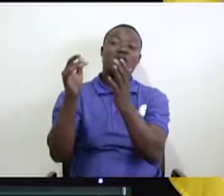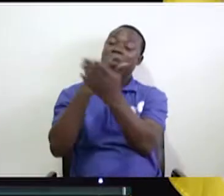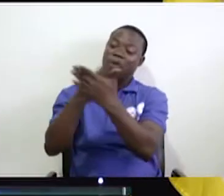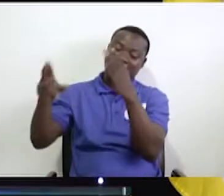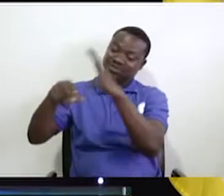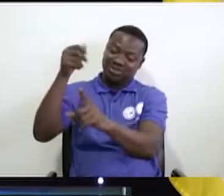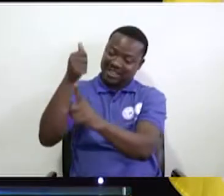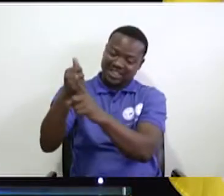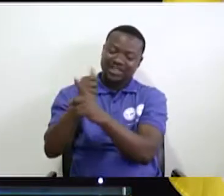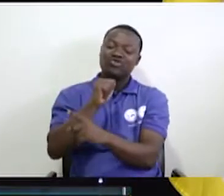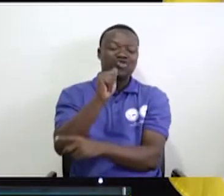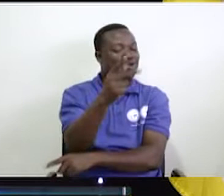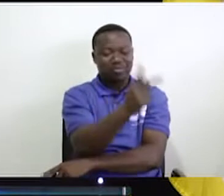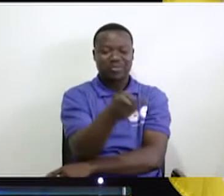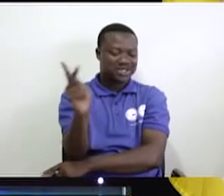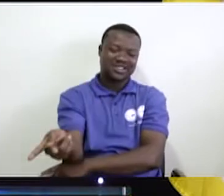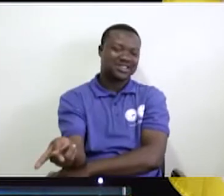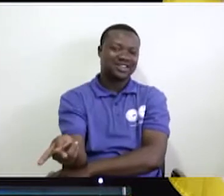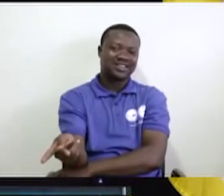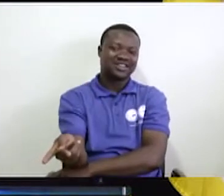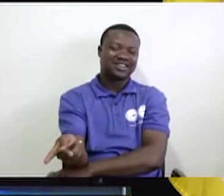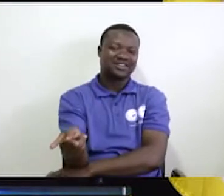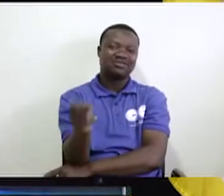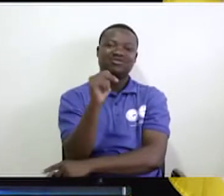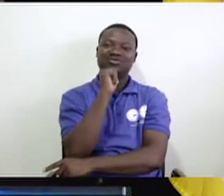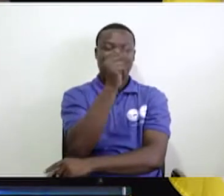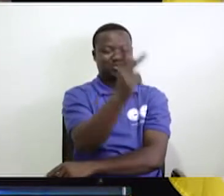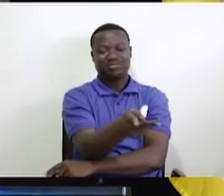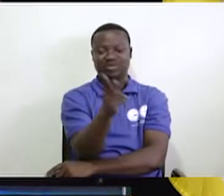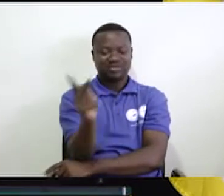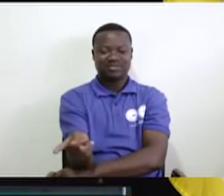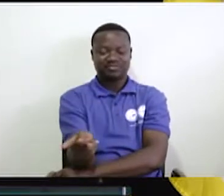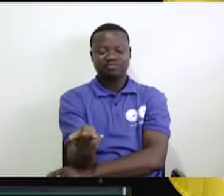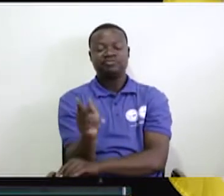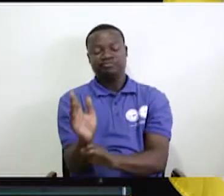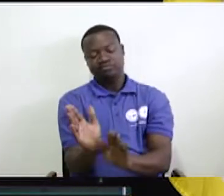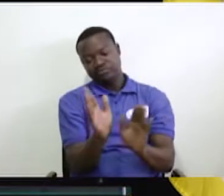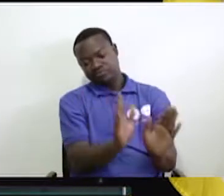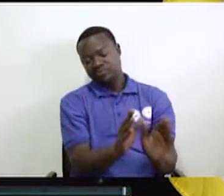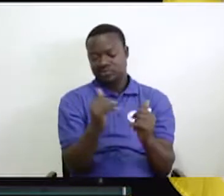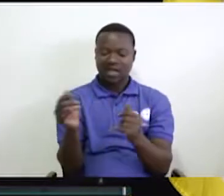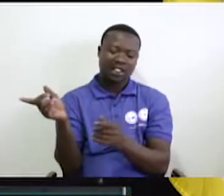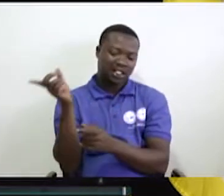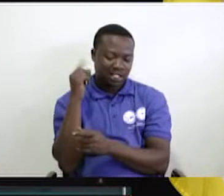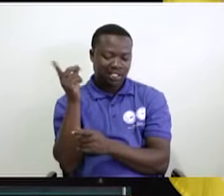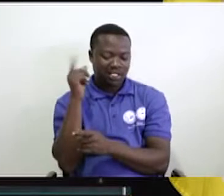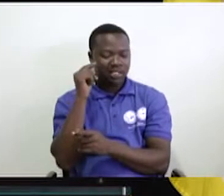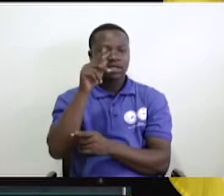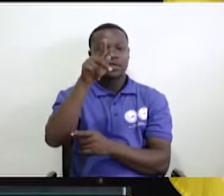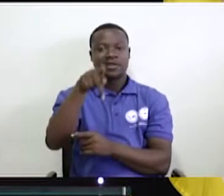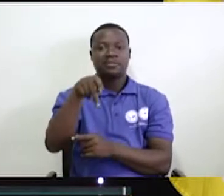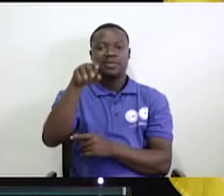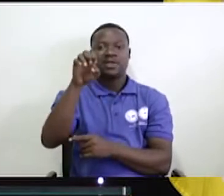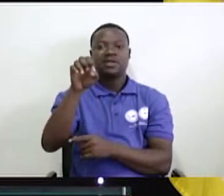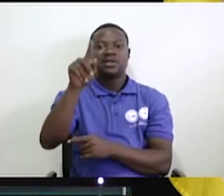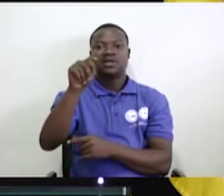Home, Kronkun, on yet a Japadibisa. Let's listen to Peter. Moma Yentie, Osma for Petru.